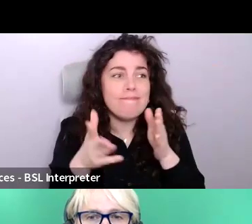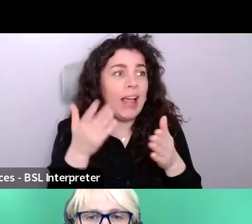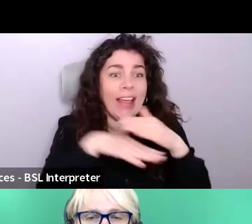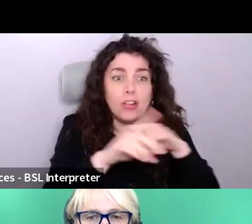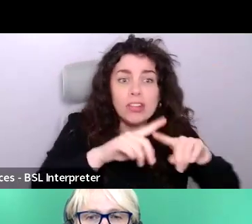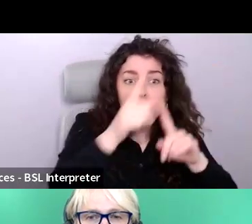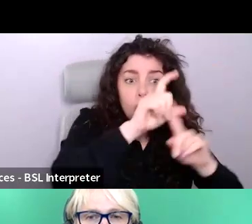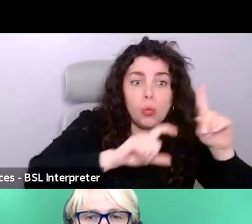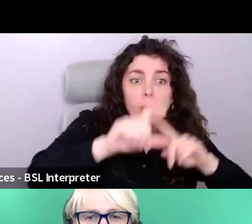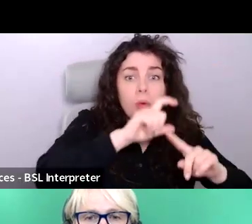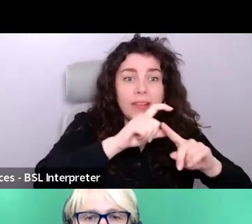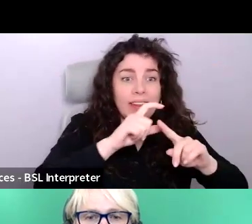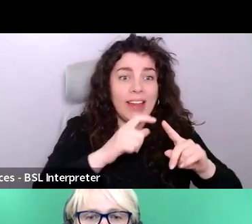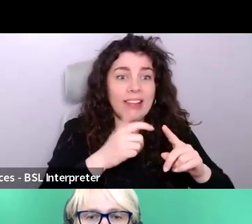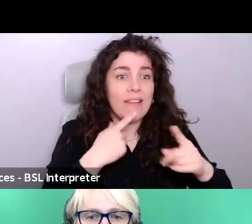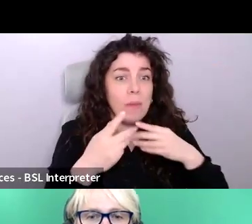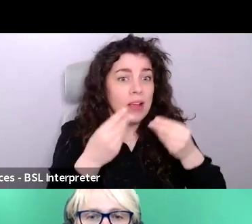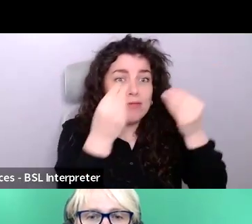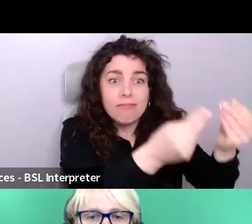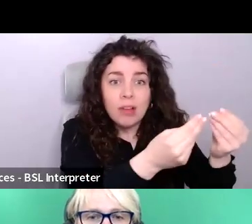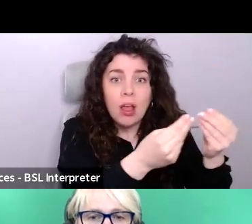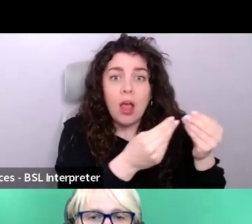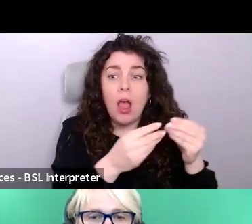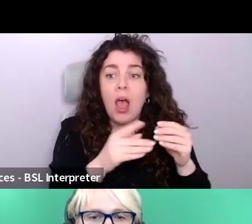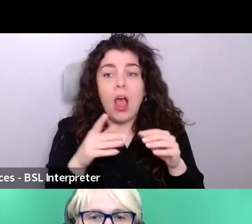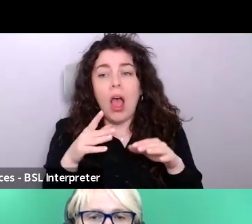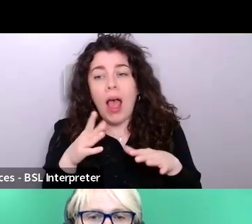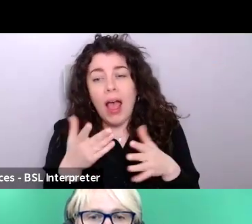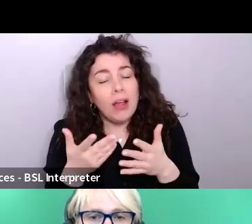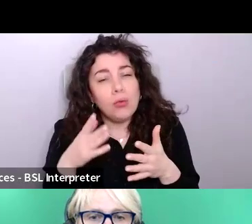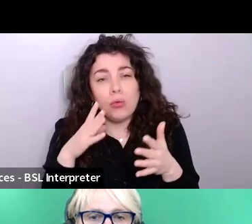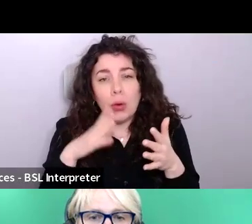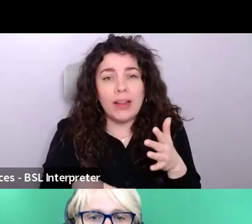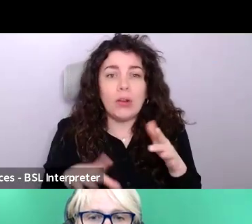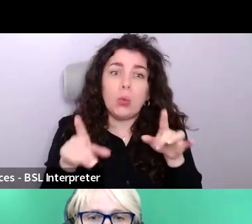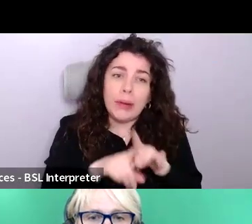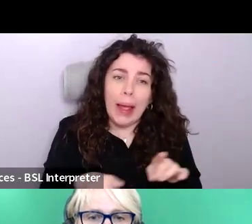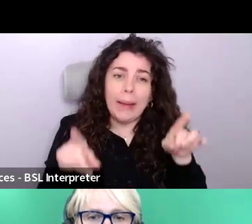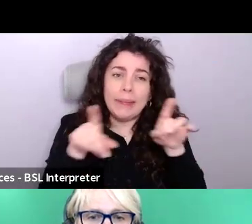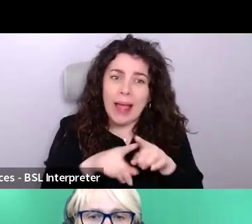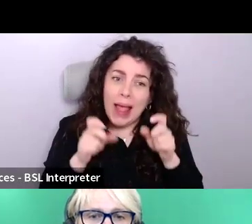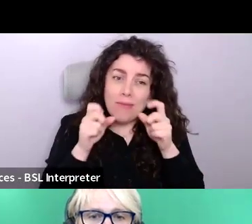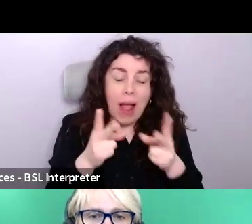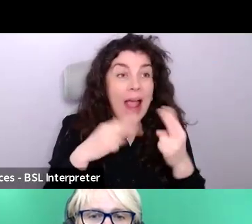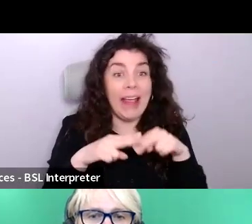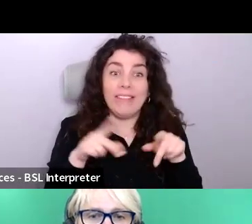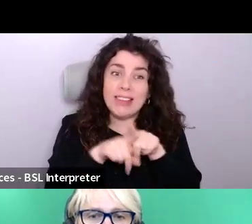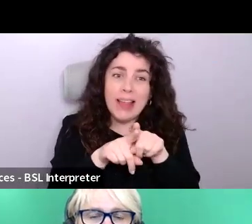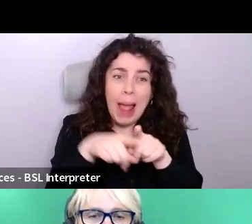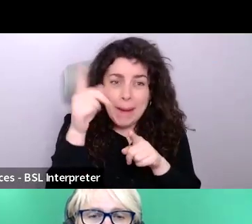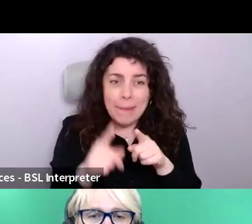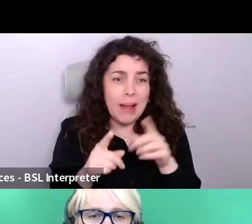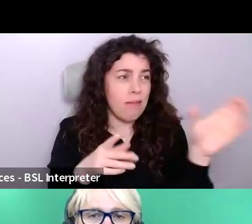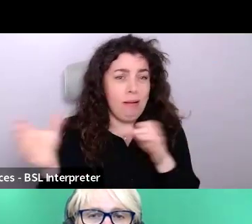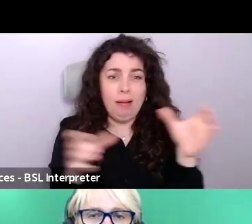that. And you need to stop sticking with the same, because if you stay with the same, you're just going to recruit